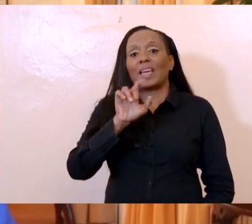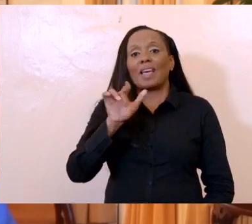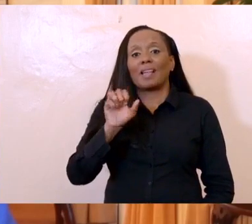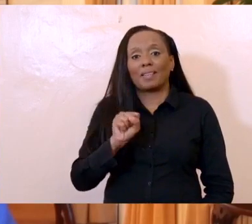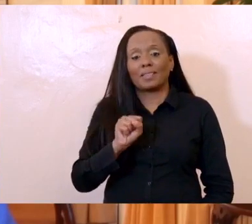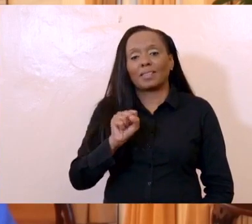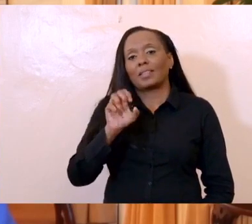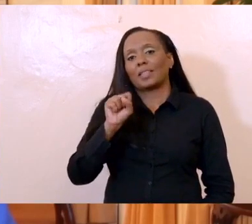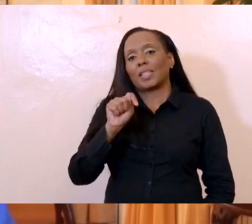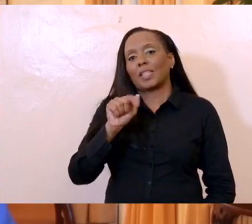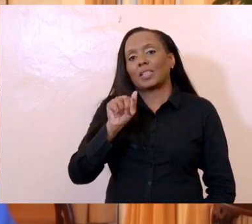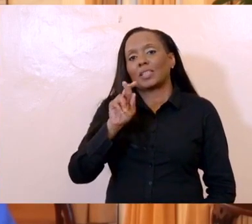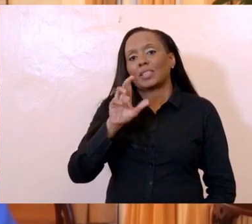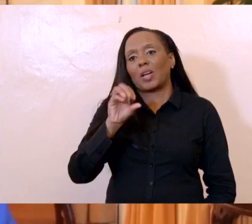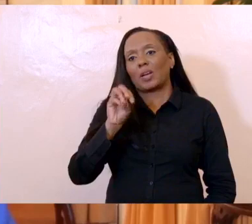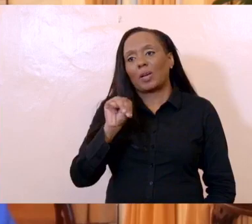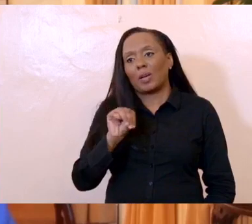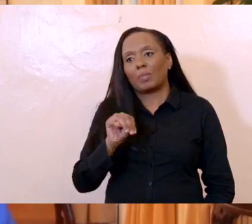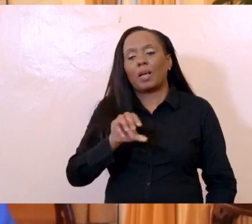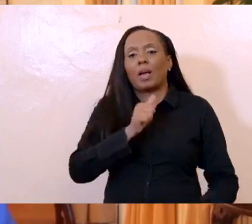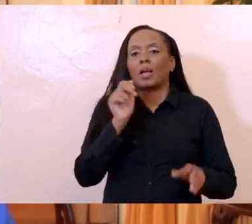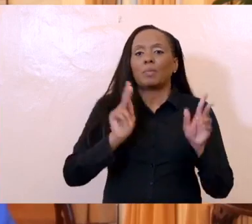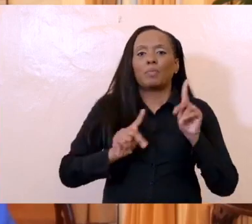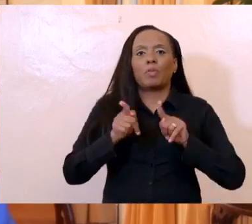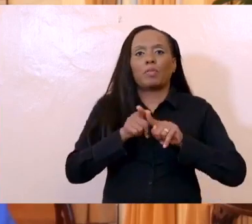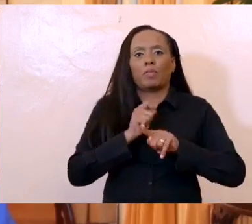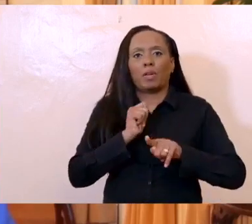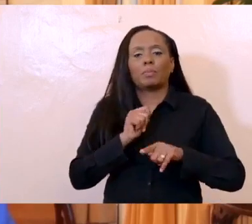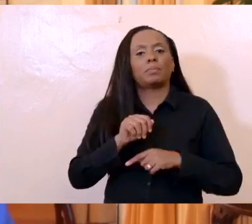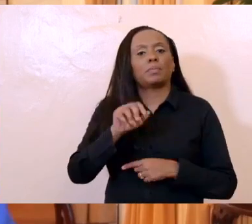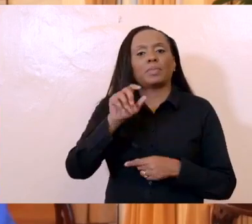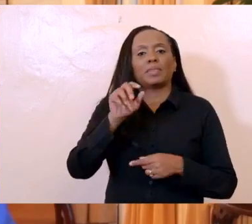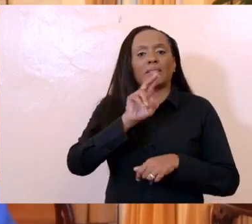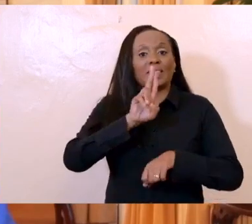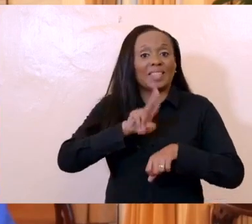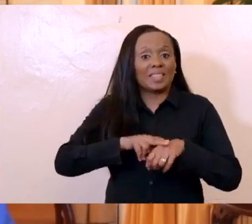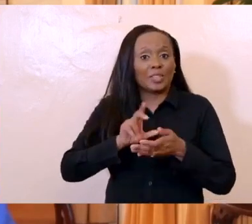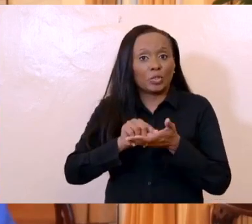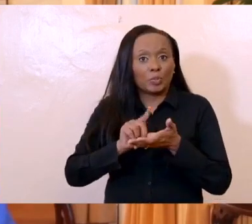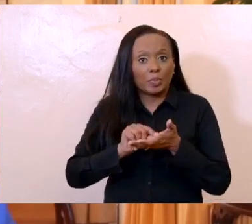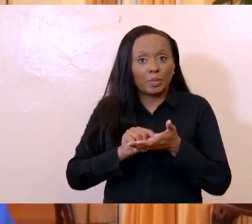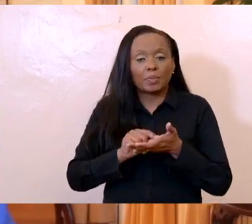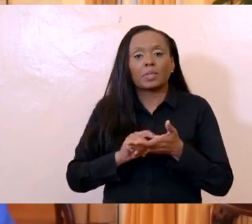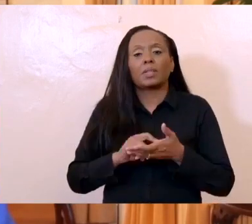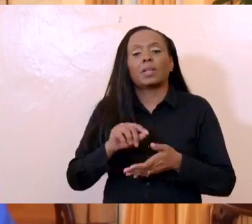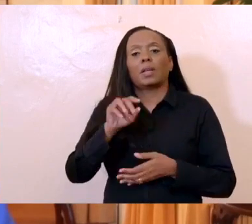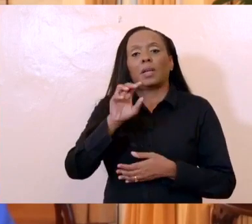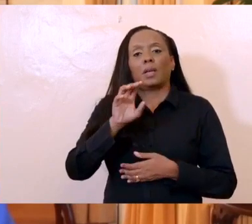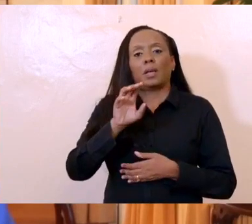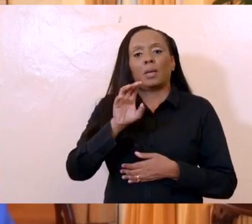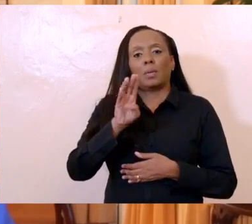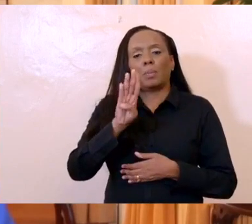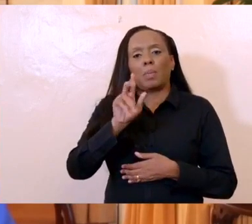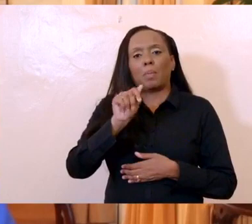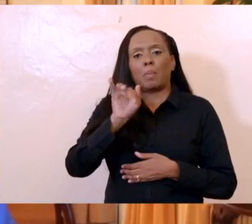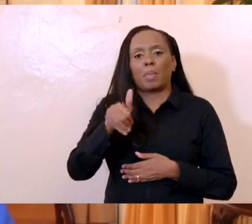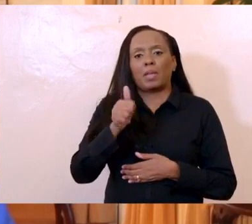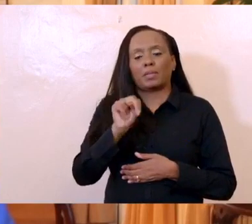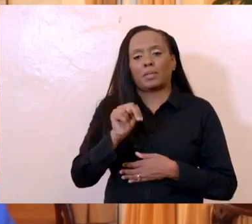Janique Belgrave of The Advocate, Colville Mounsey of The Nation, Ian Bourne of Bajan